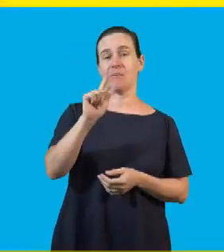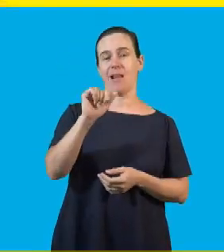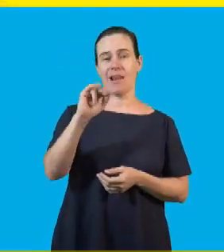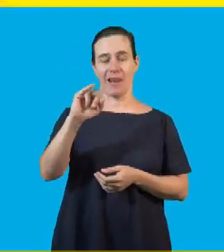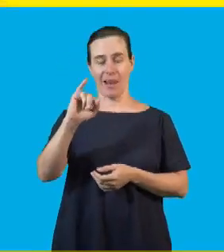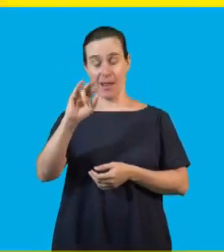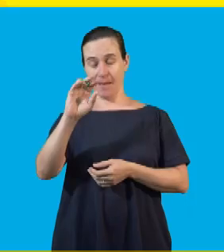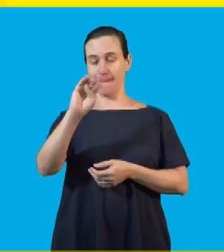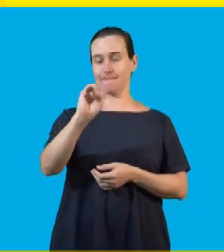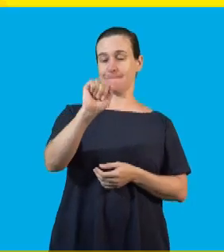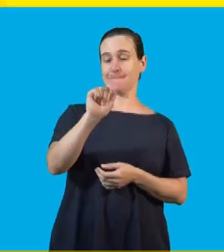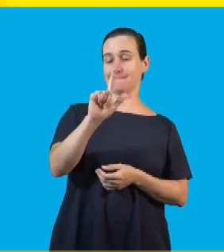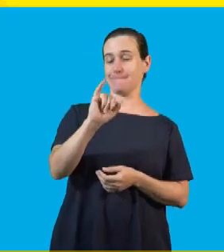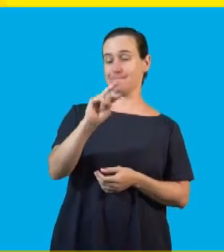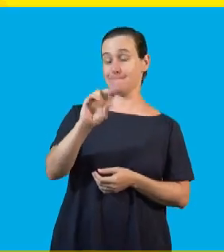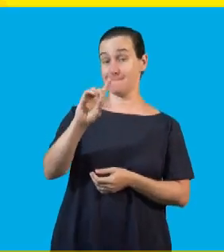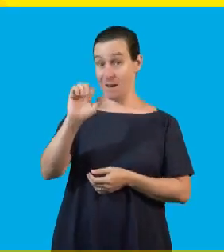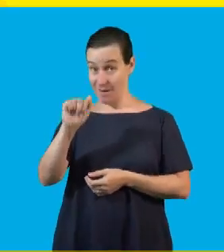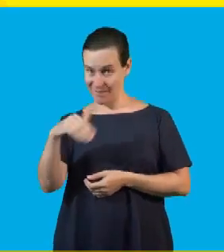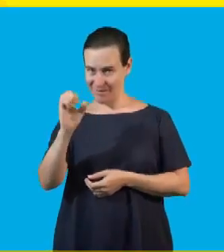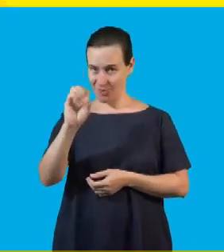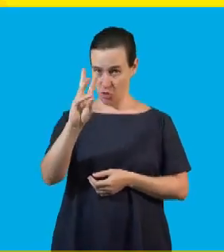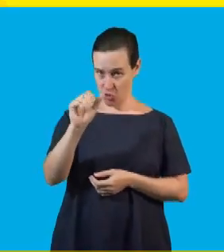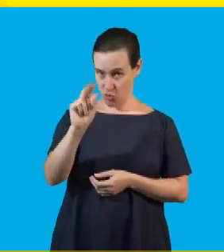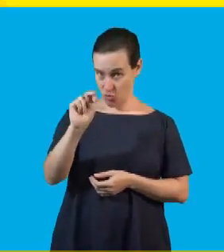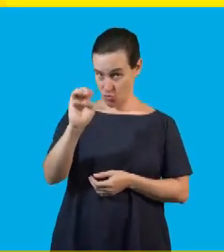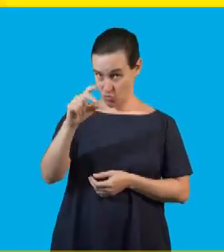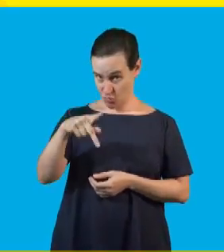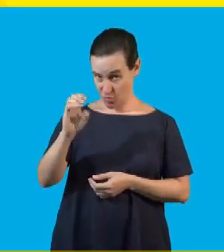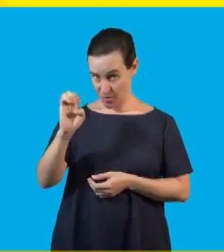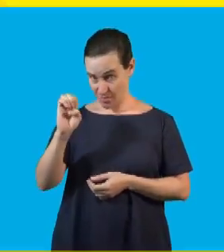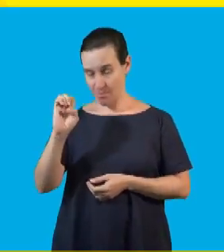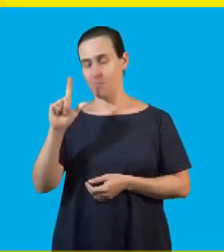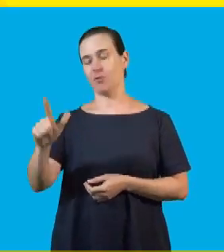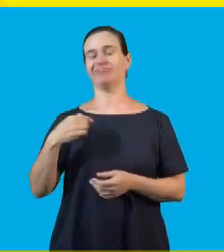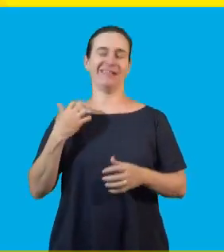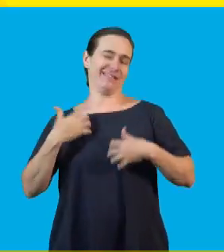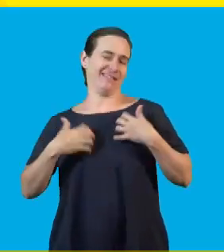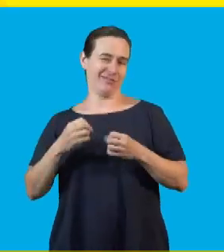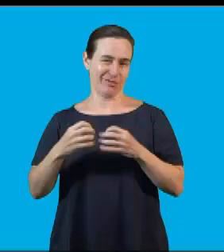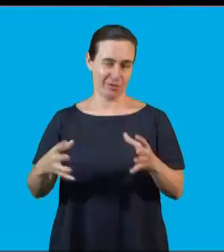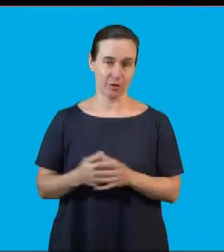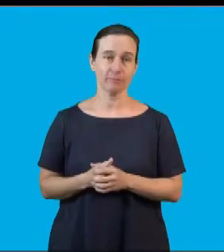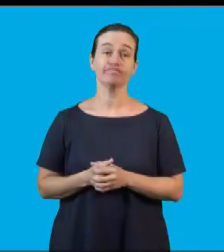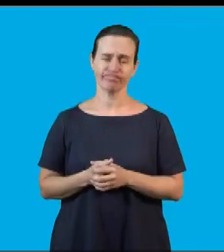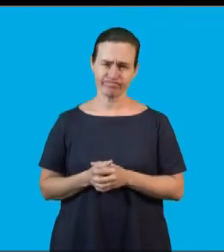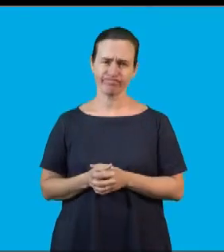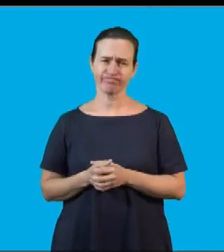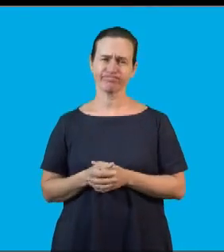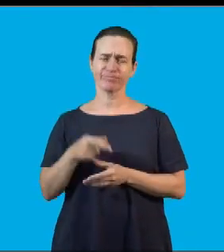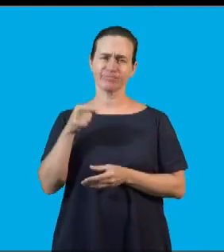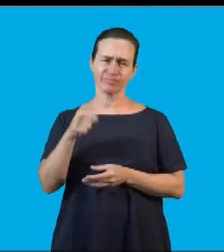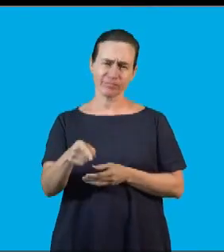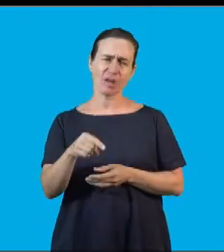Marinda Swanepoel and I'm very excited to spend this time with you. Let's get into it. When we look at the curriculum